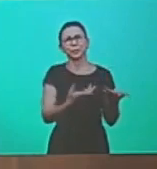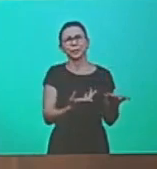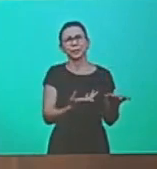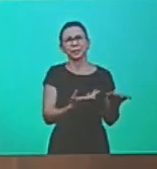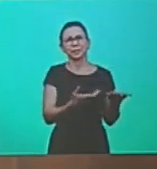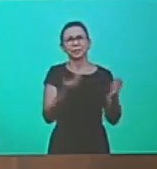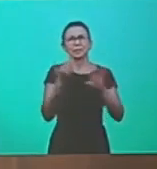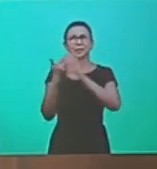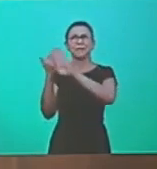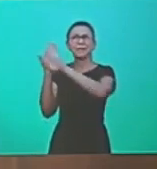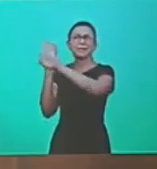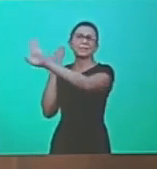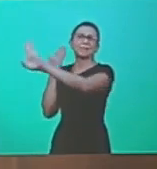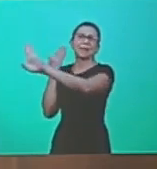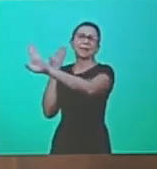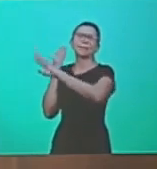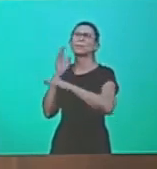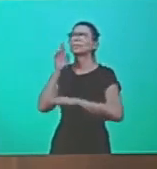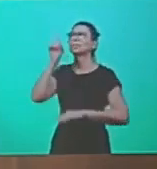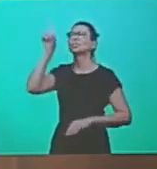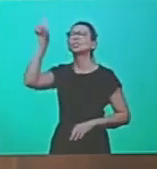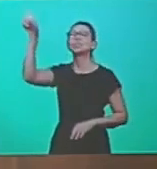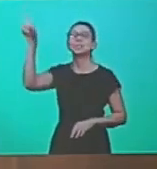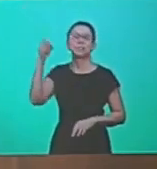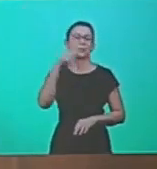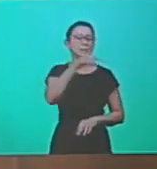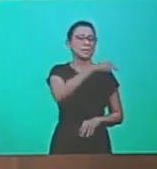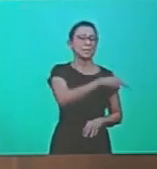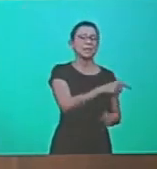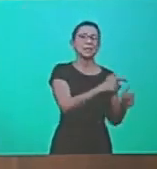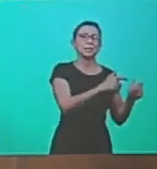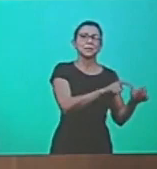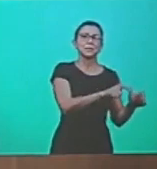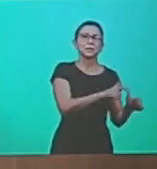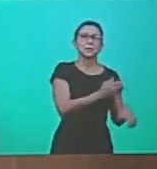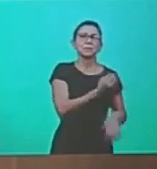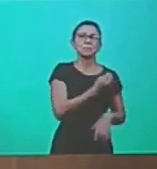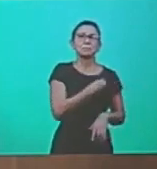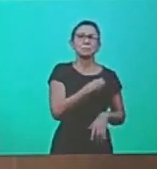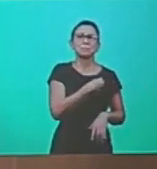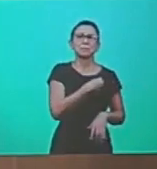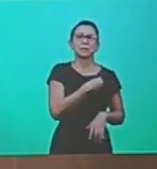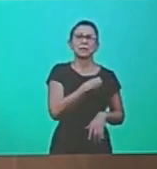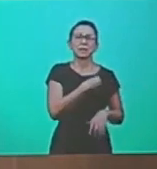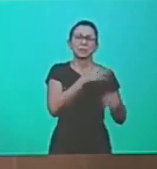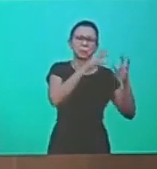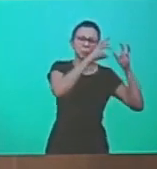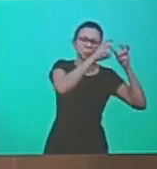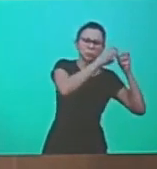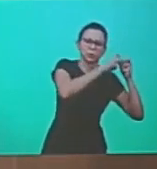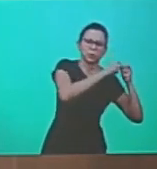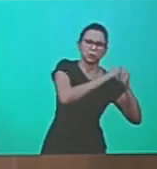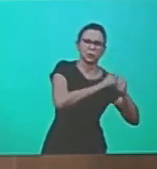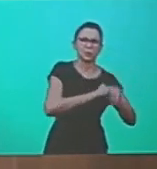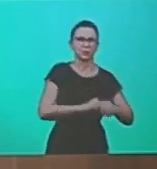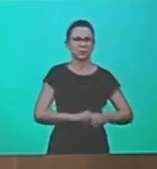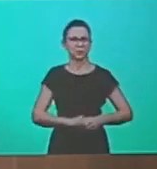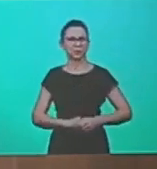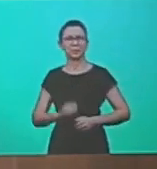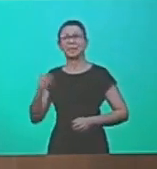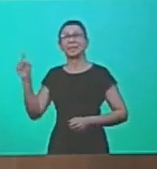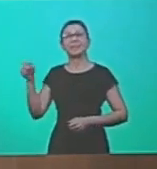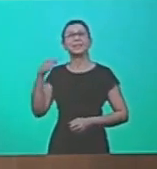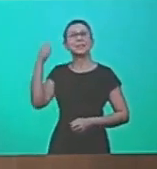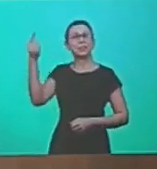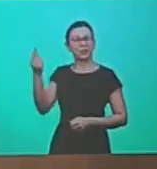The world doesn't know what is going on with the church right now. They don't hear the sound of the trumpets because they are in darkness. But when